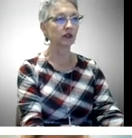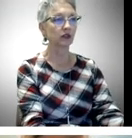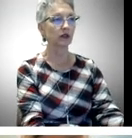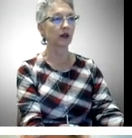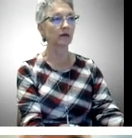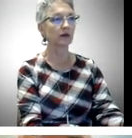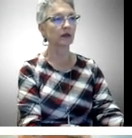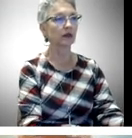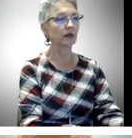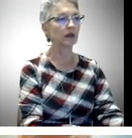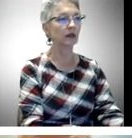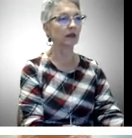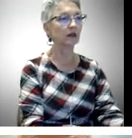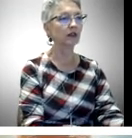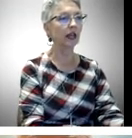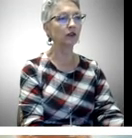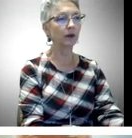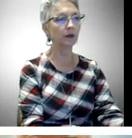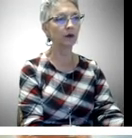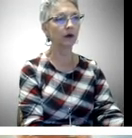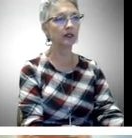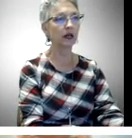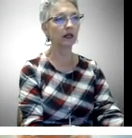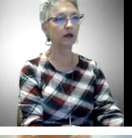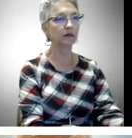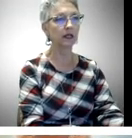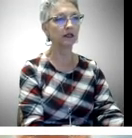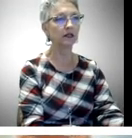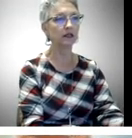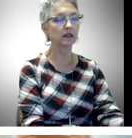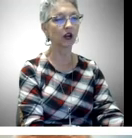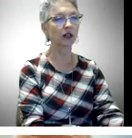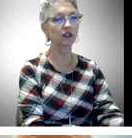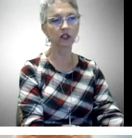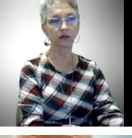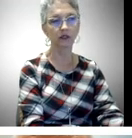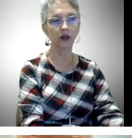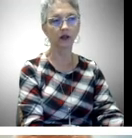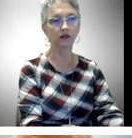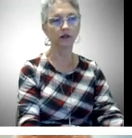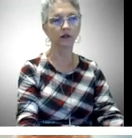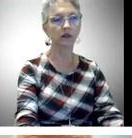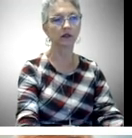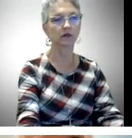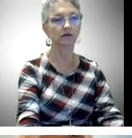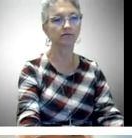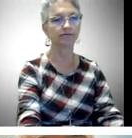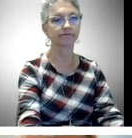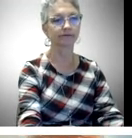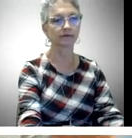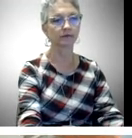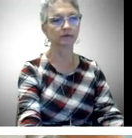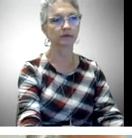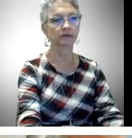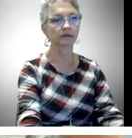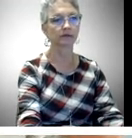question, Richard. Sure. If the annual paperwork is not updated, does the guardianship dissolve? Well, it